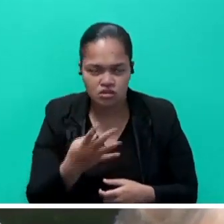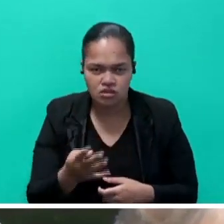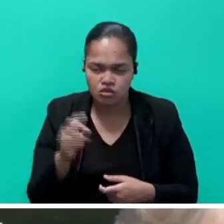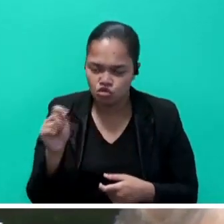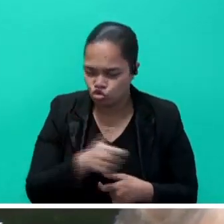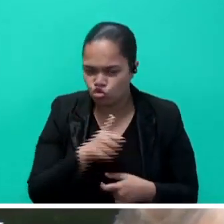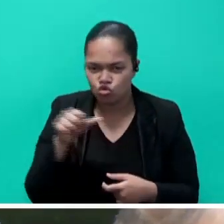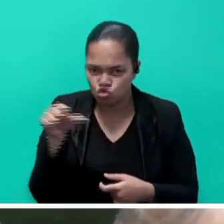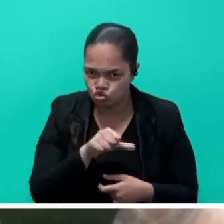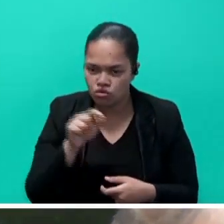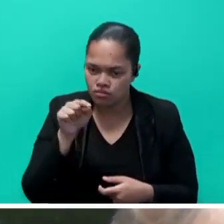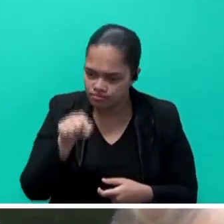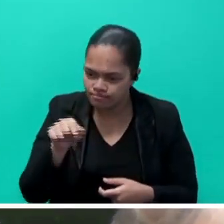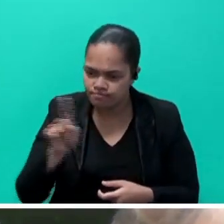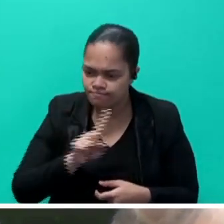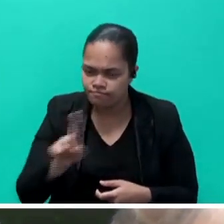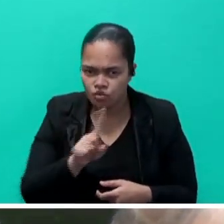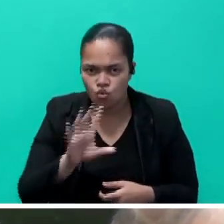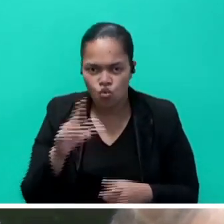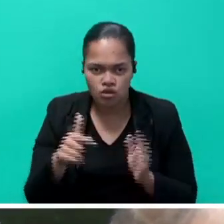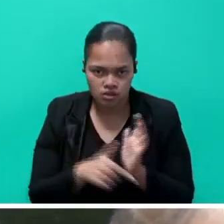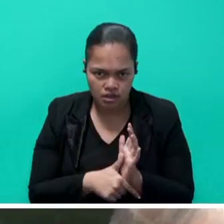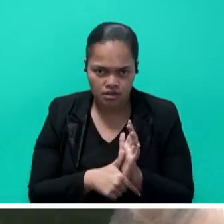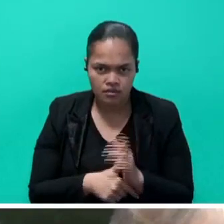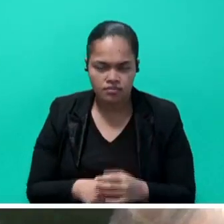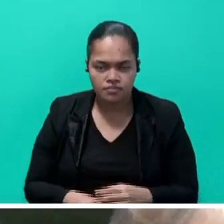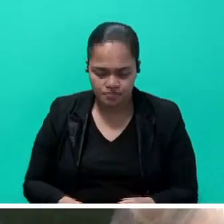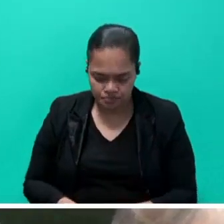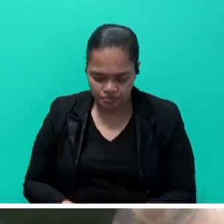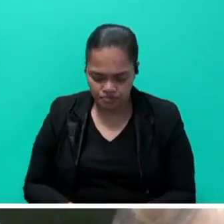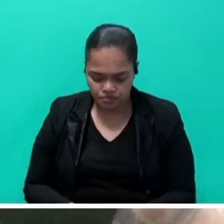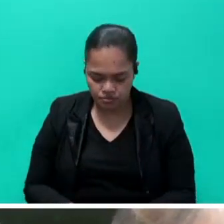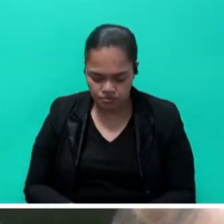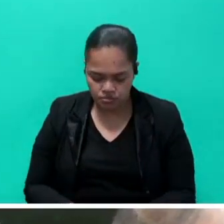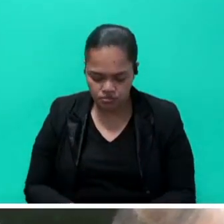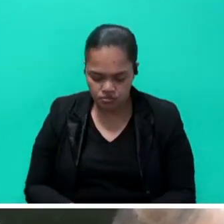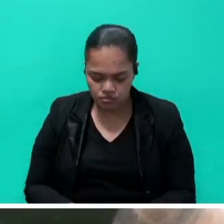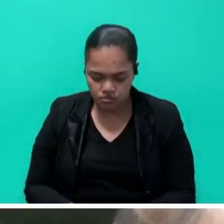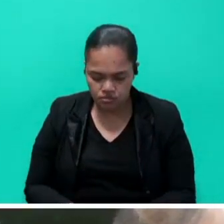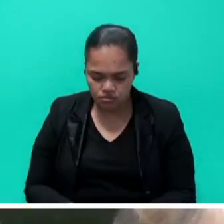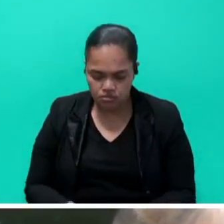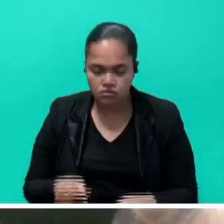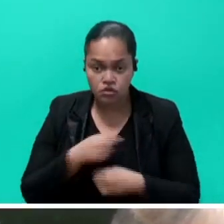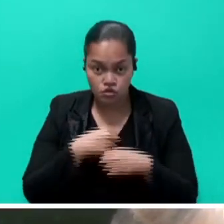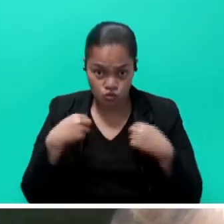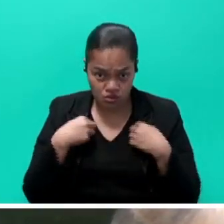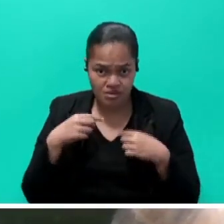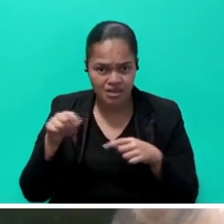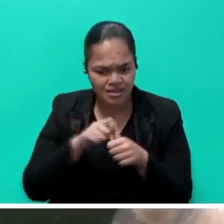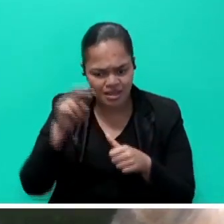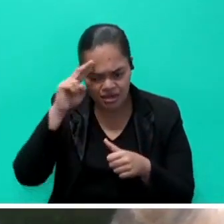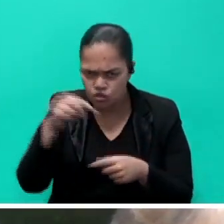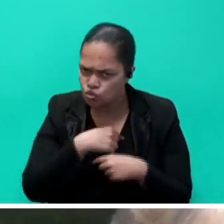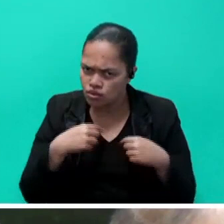times. The irony of it all, Mr. Speaker, sir, is that we as a nation have to